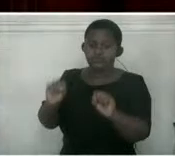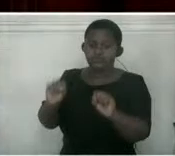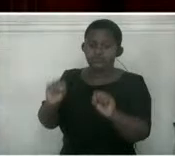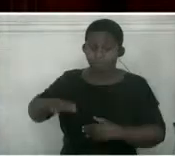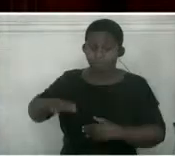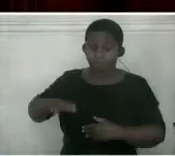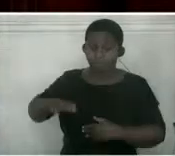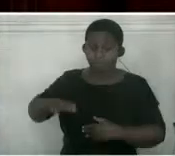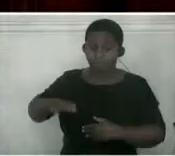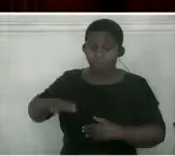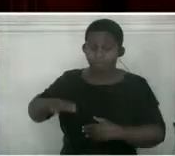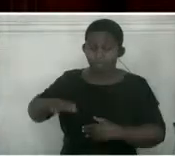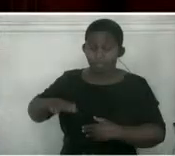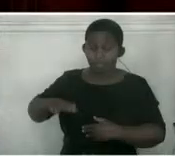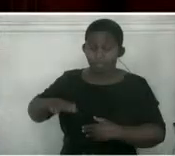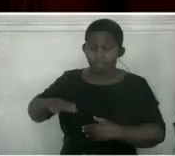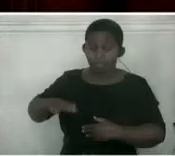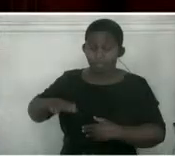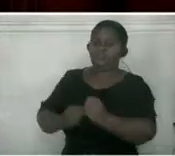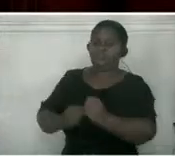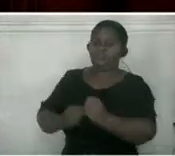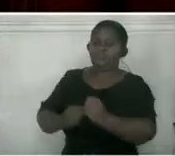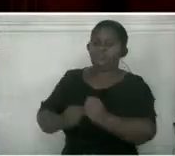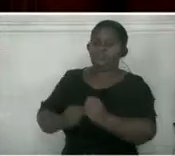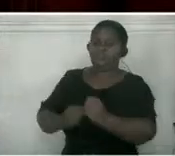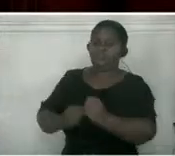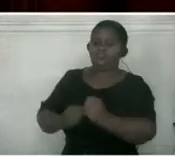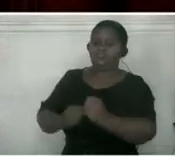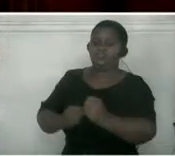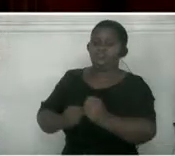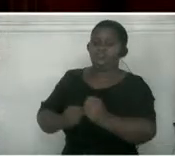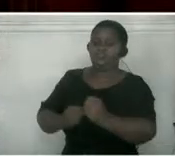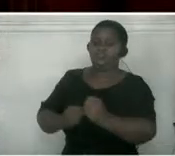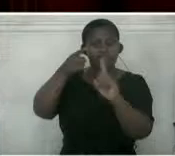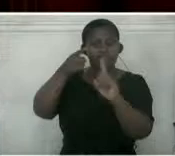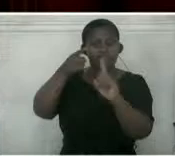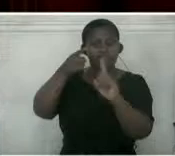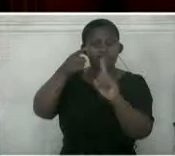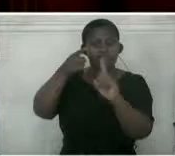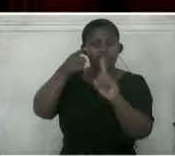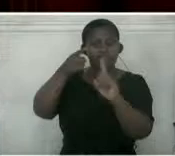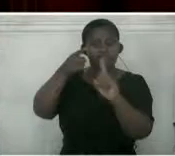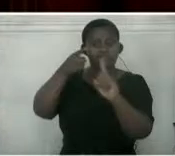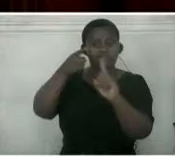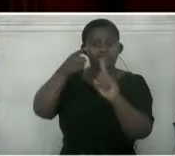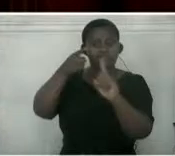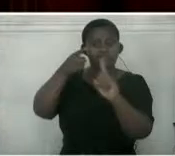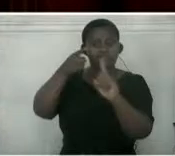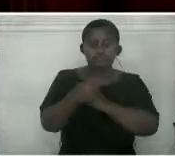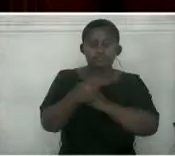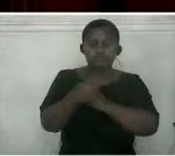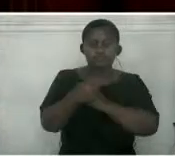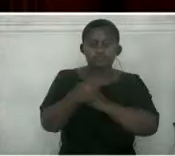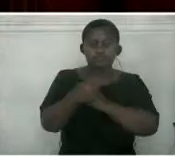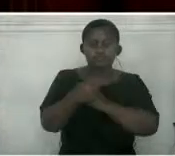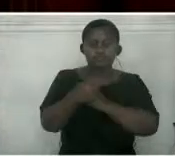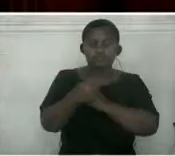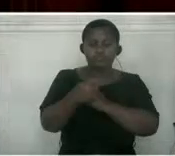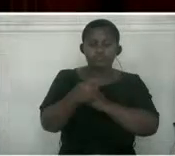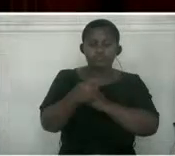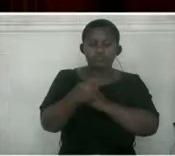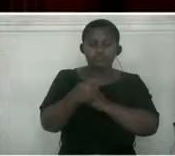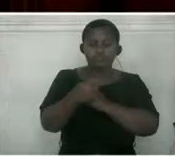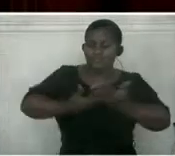the HR turnaround strategy that is intended to bring a total transformation to our public service in